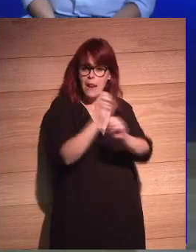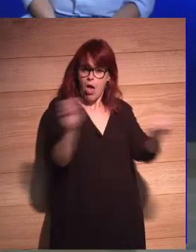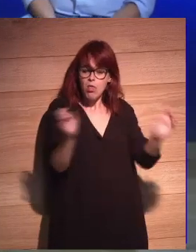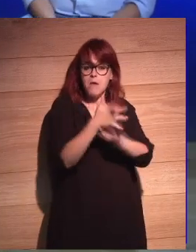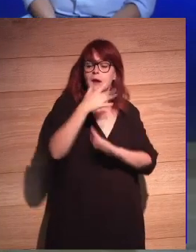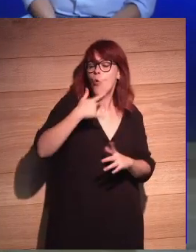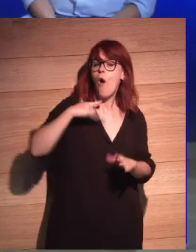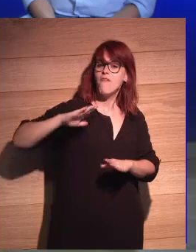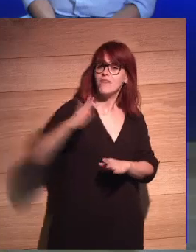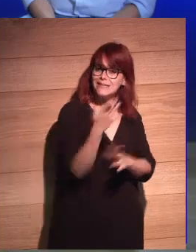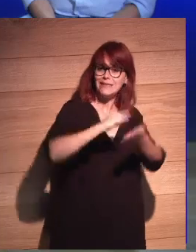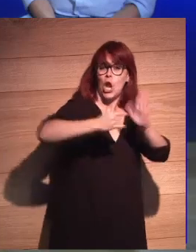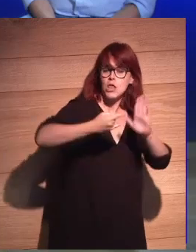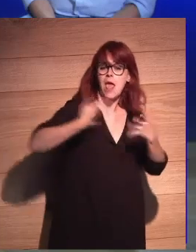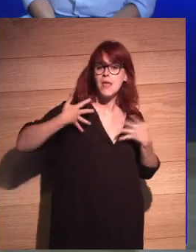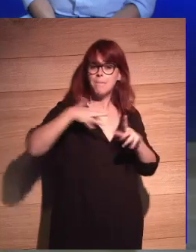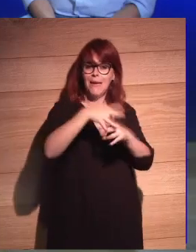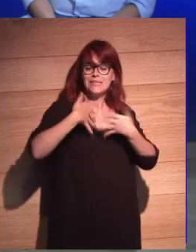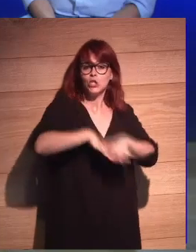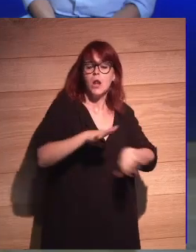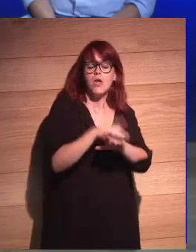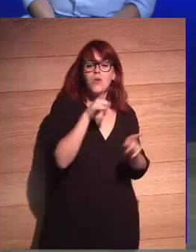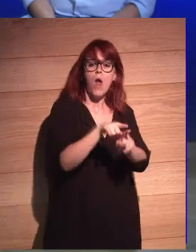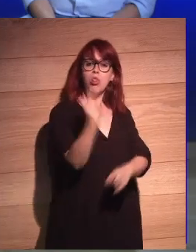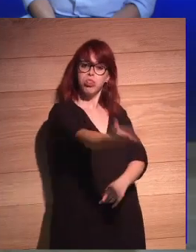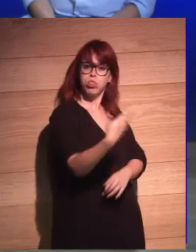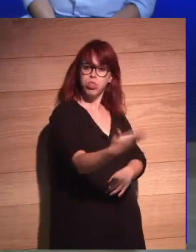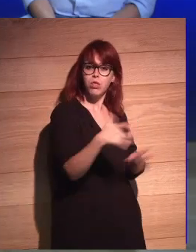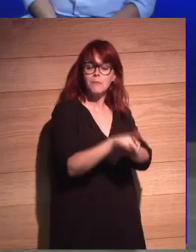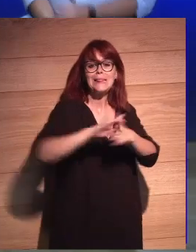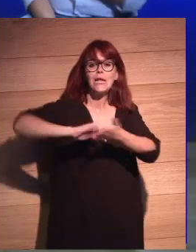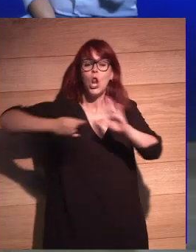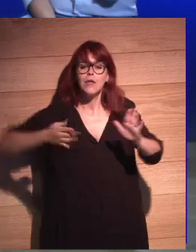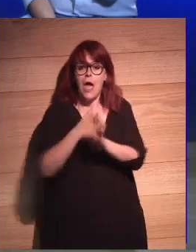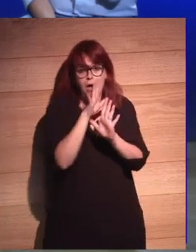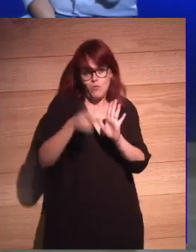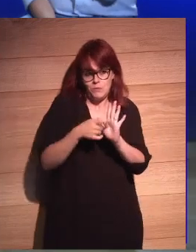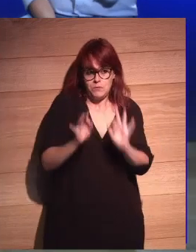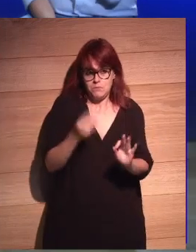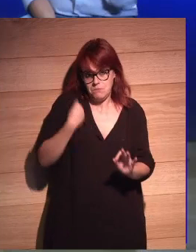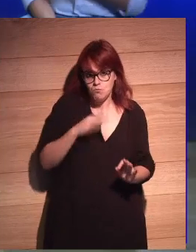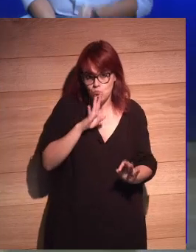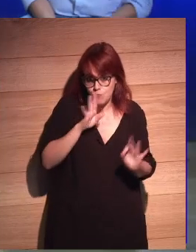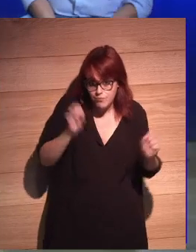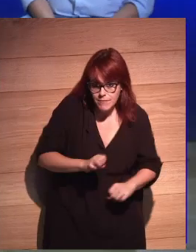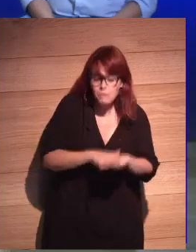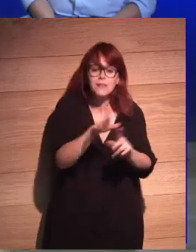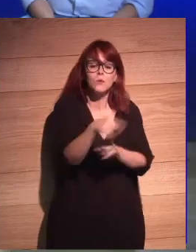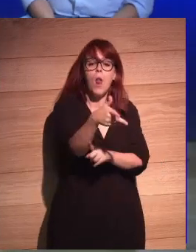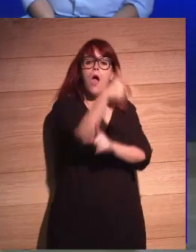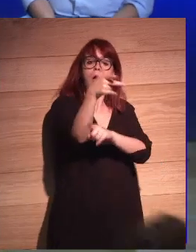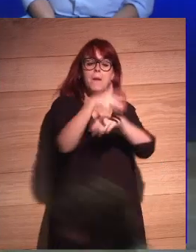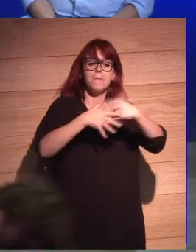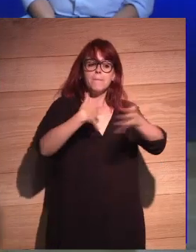I don't like, and that's really very harmful to this immersive technologies, is the banalization of technology as it